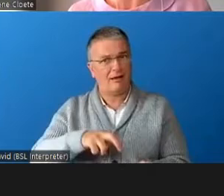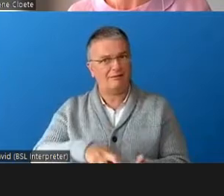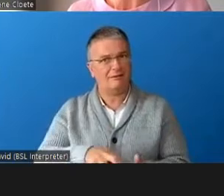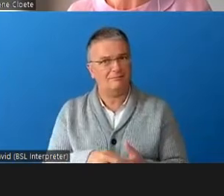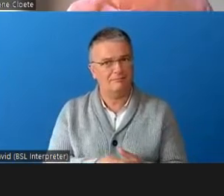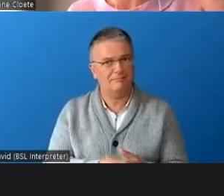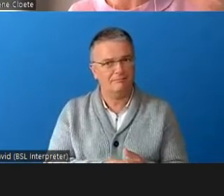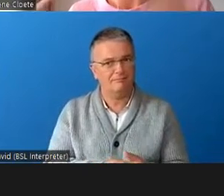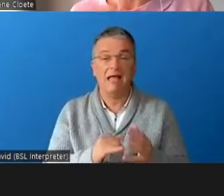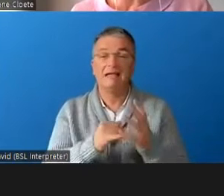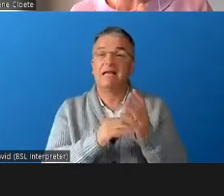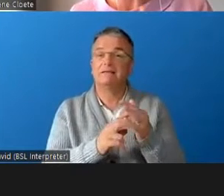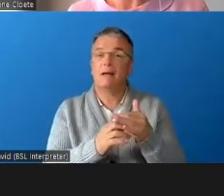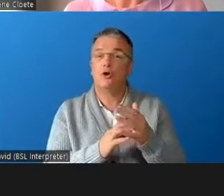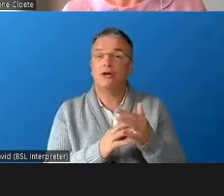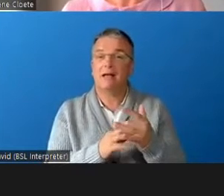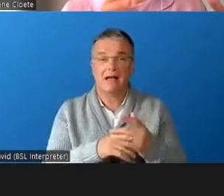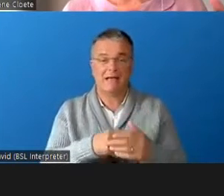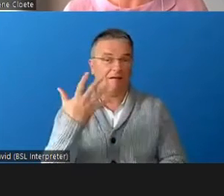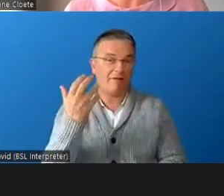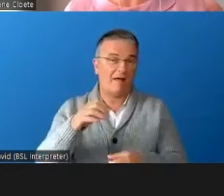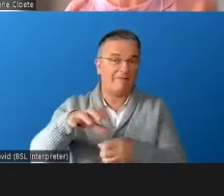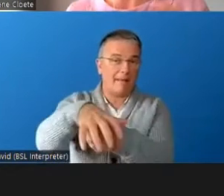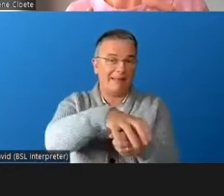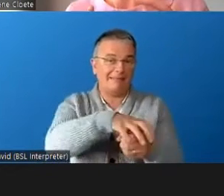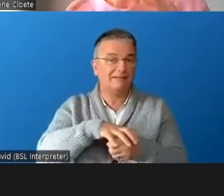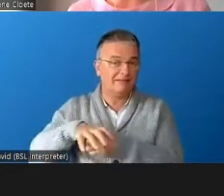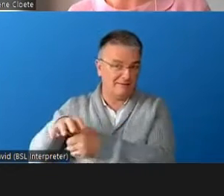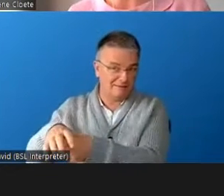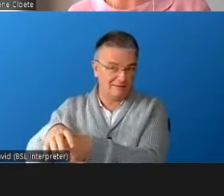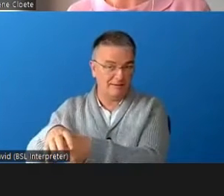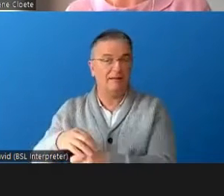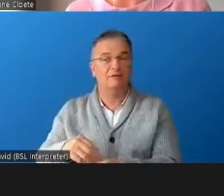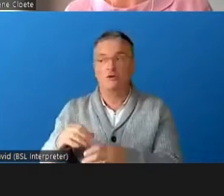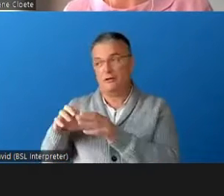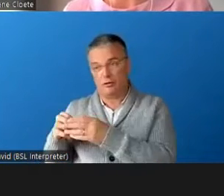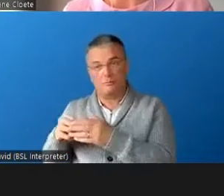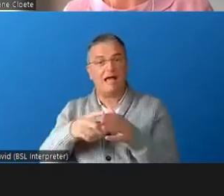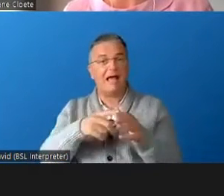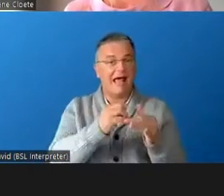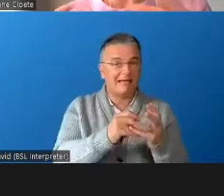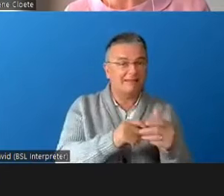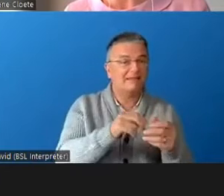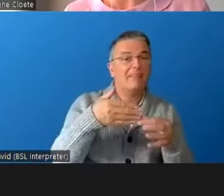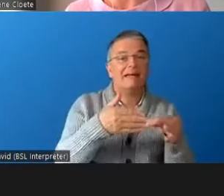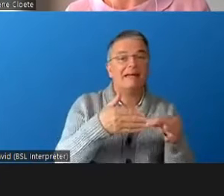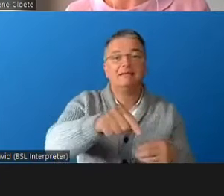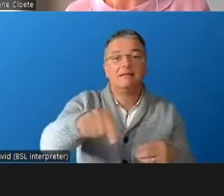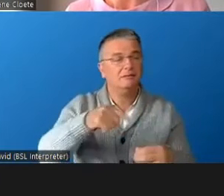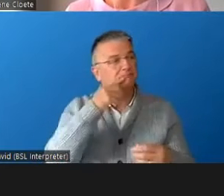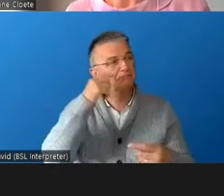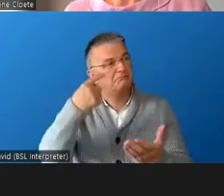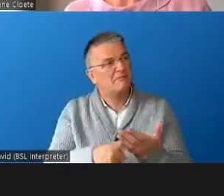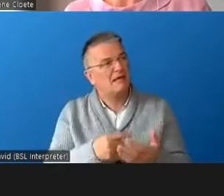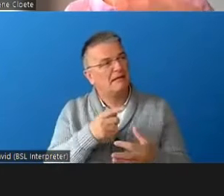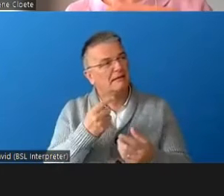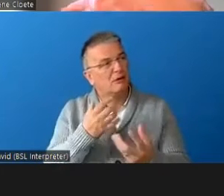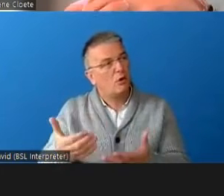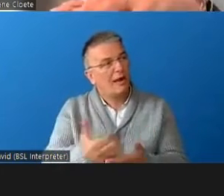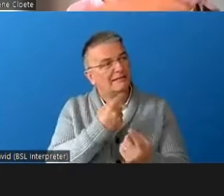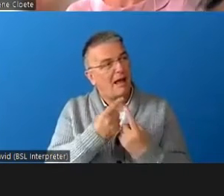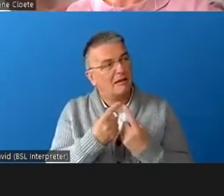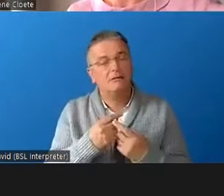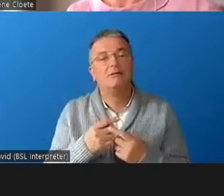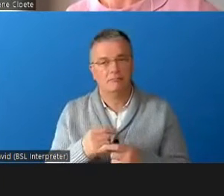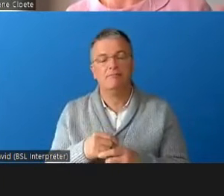Santa Monica has 5 hamlets. So the groups and Agnes and the leaders then decided for data collection purposes that they